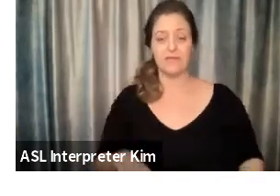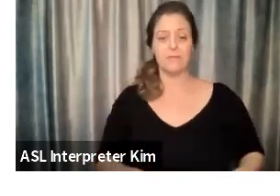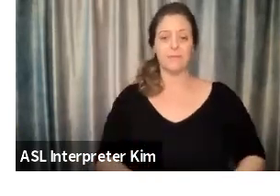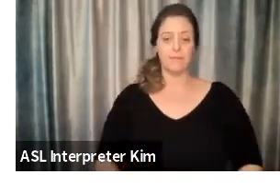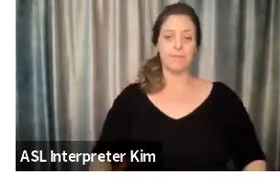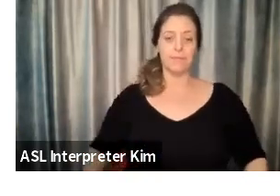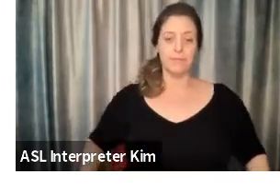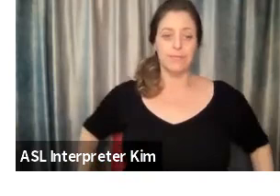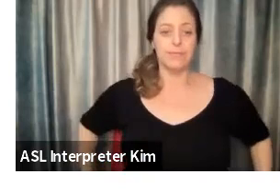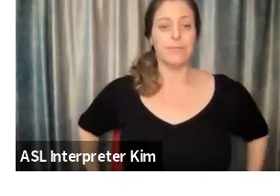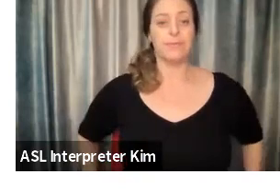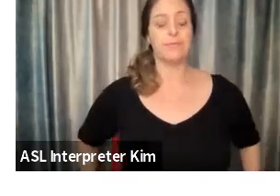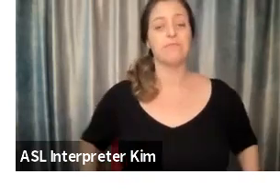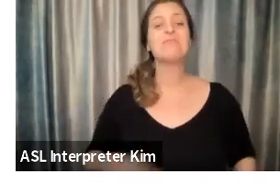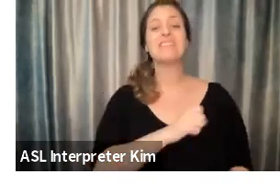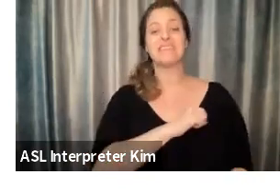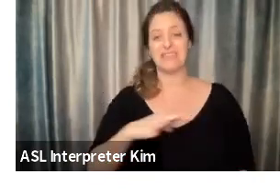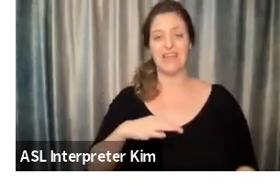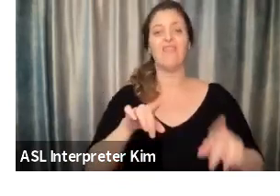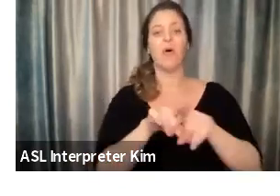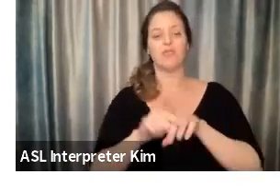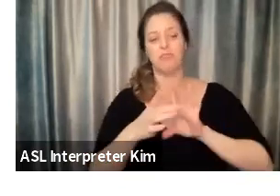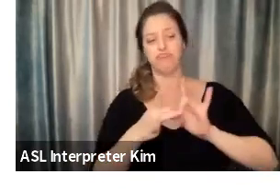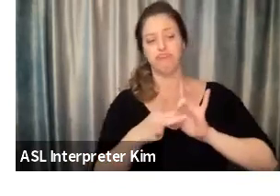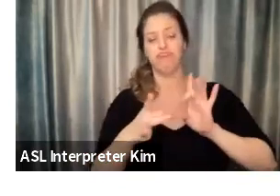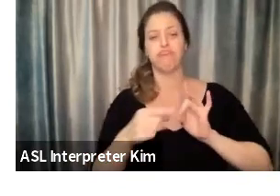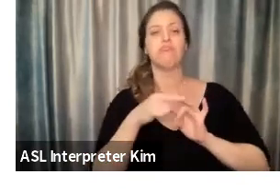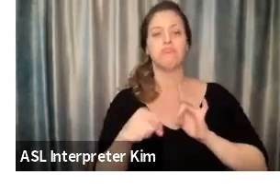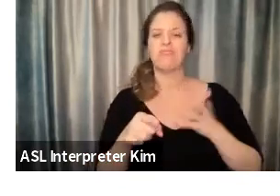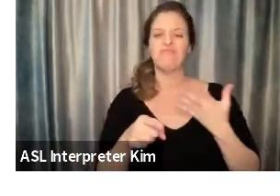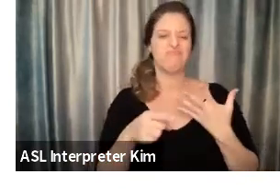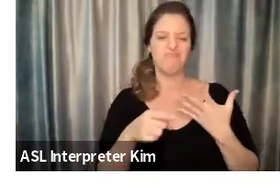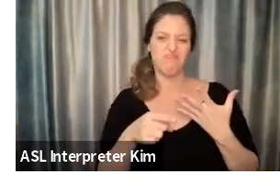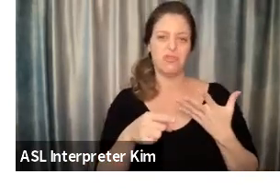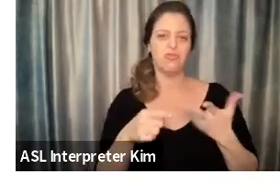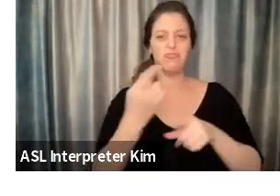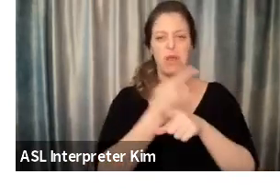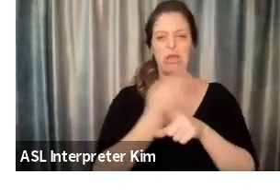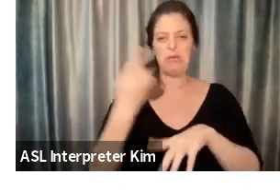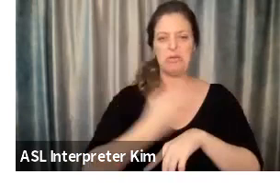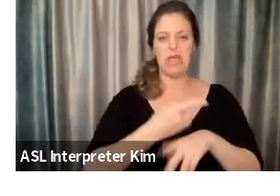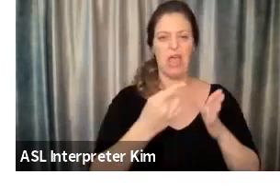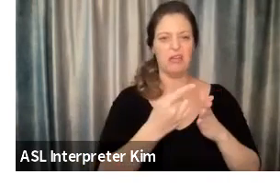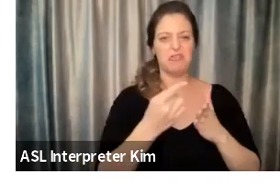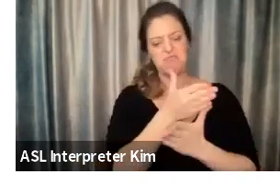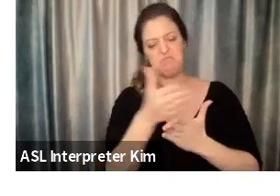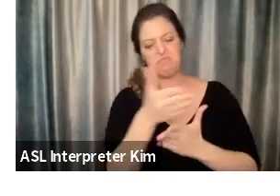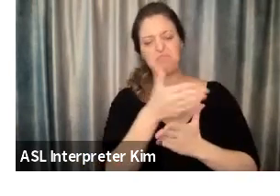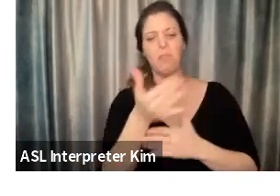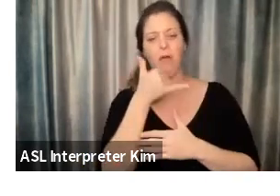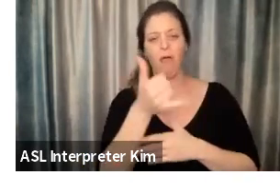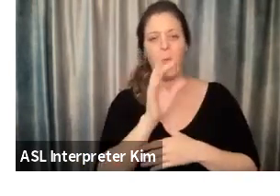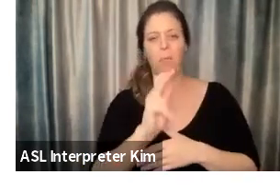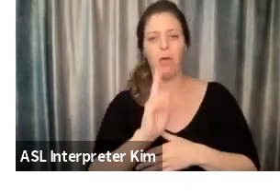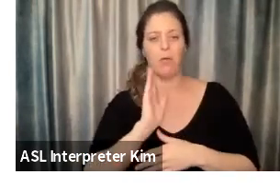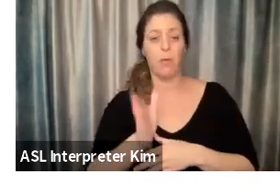916-566-1617, and then their staff will return your call during regular business hours. Well, we all know that during this pandemic, we've